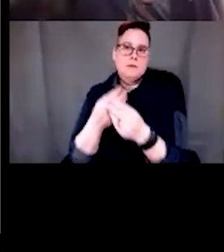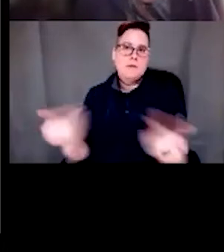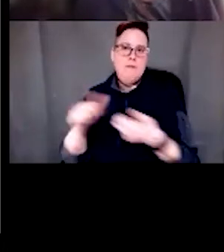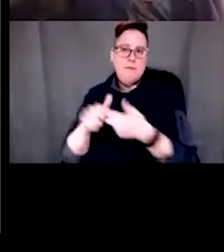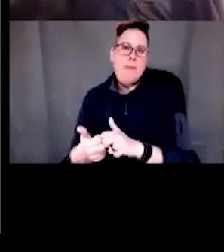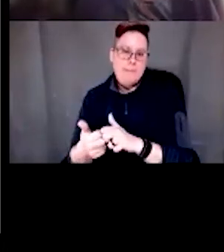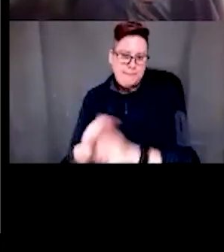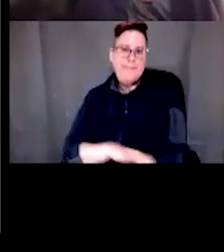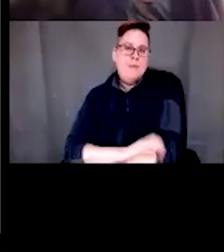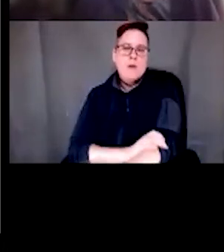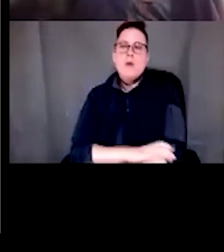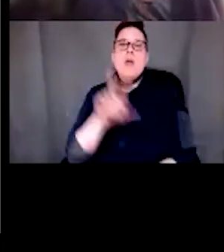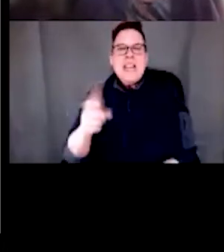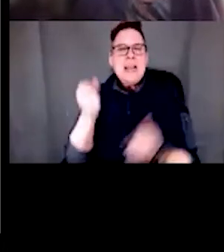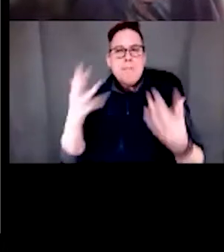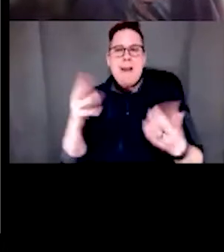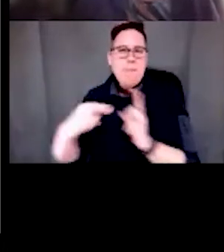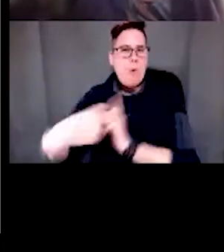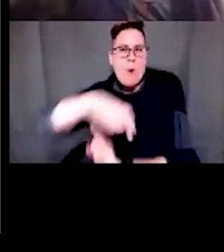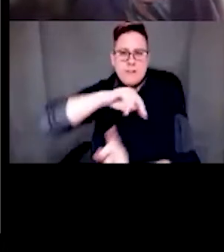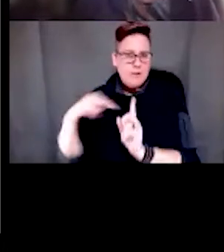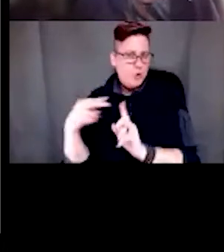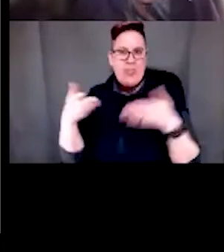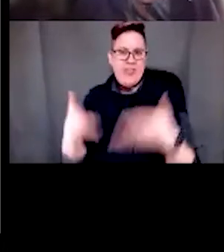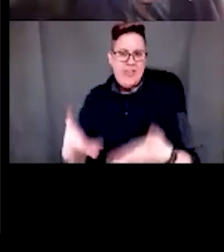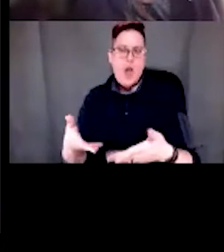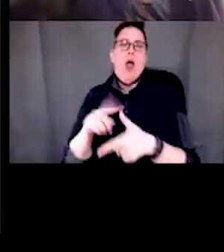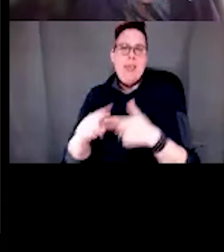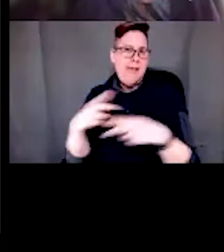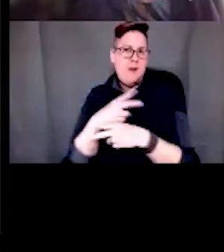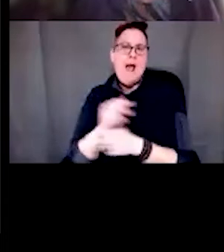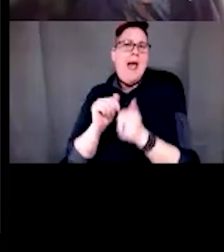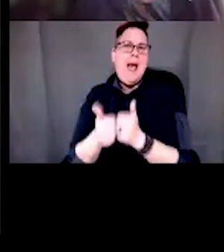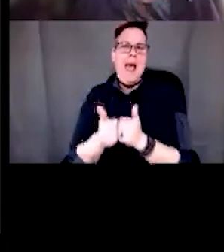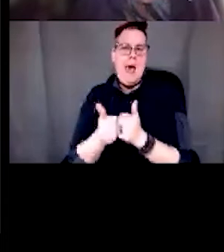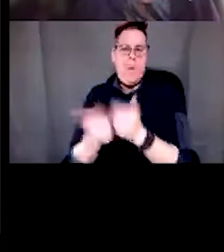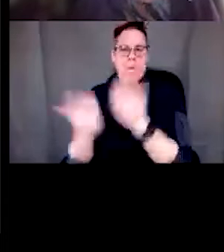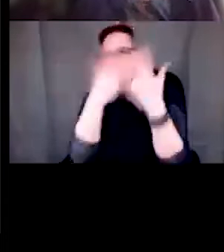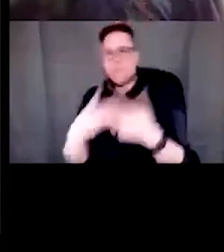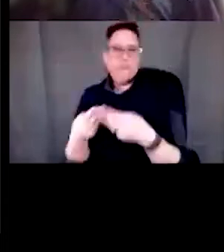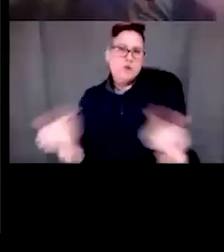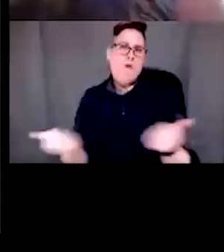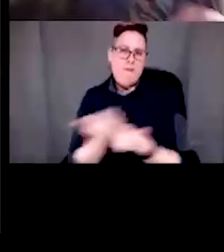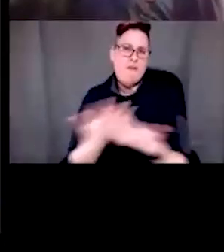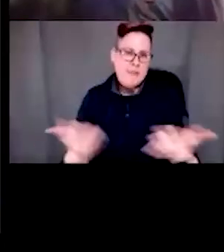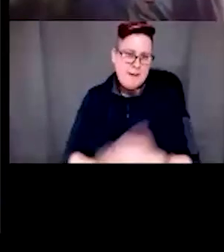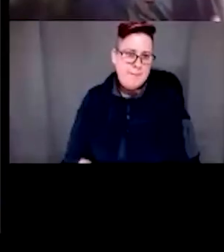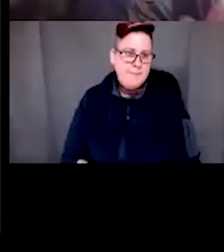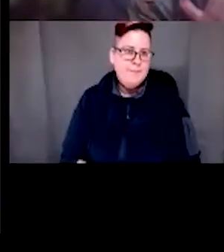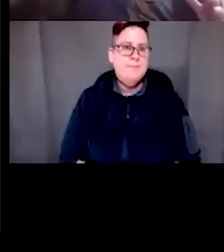to get many different points of view in the room and then figure out how we're going to integrate all of it. A